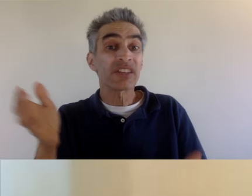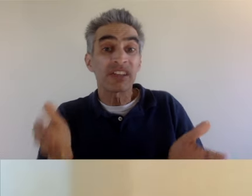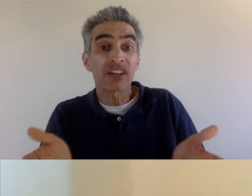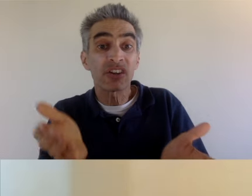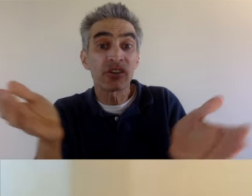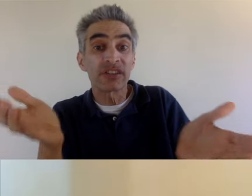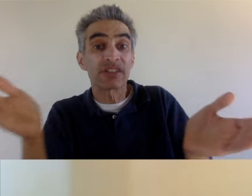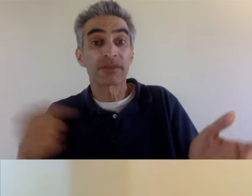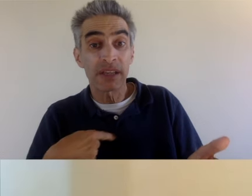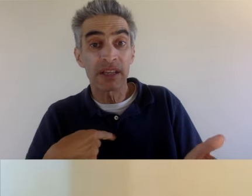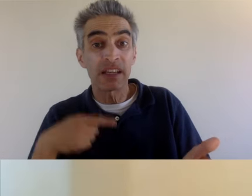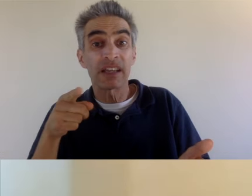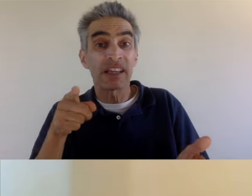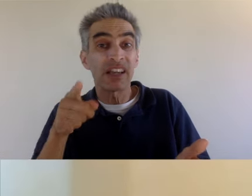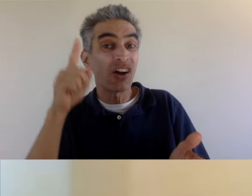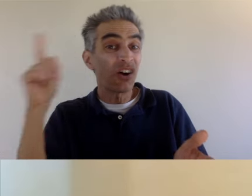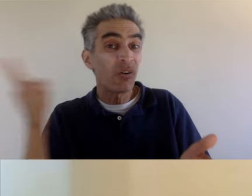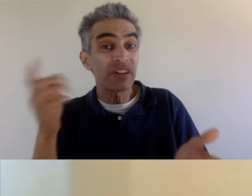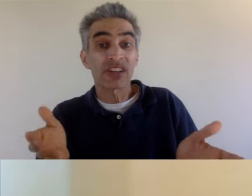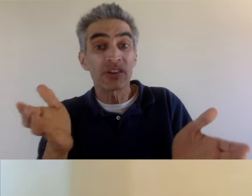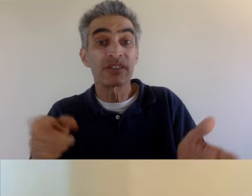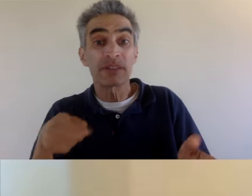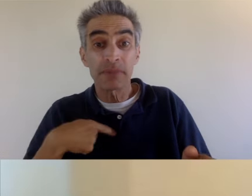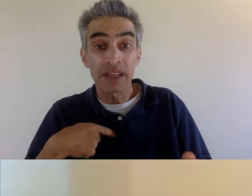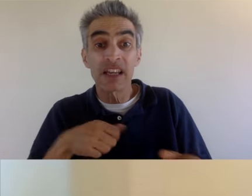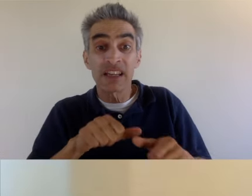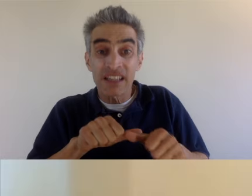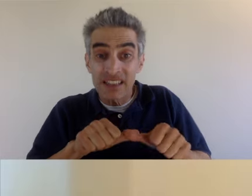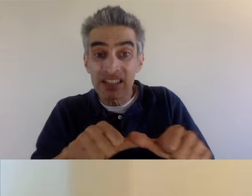and I will. I have the time, I have the dedication.